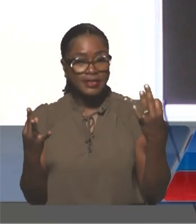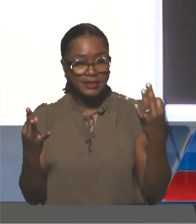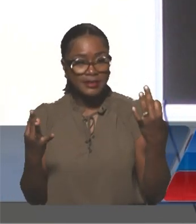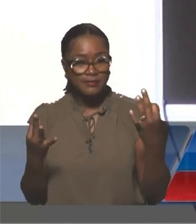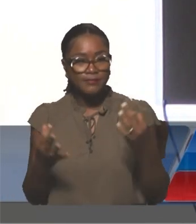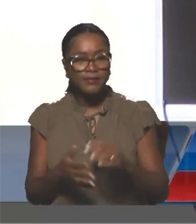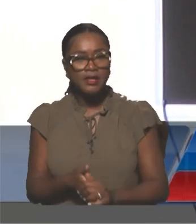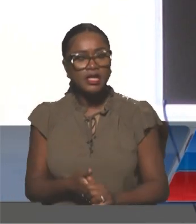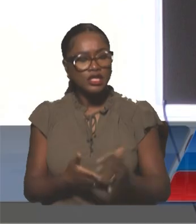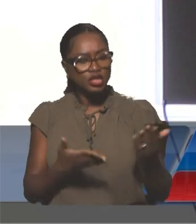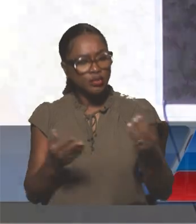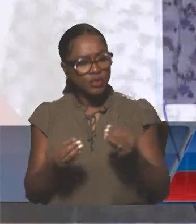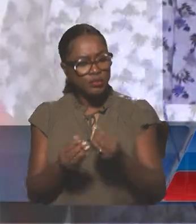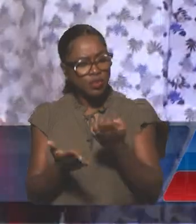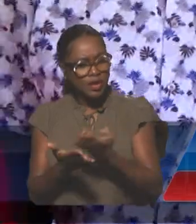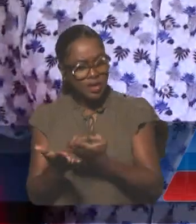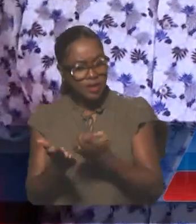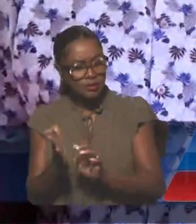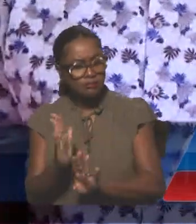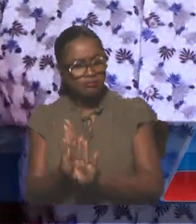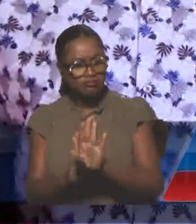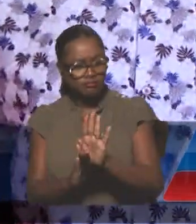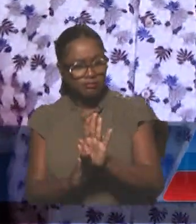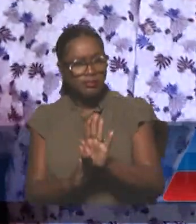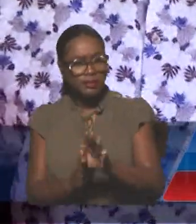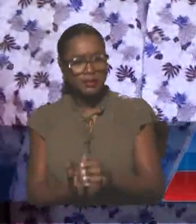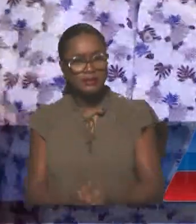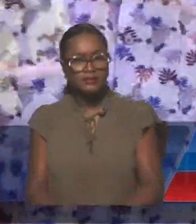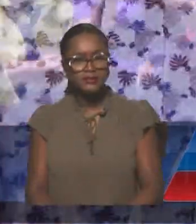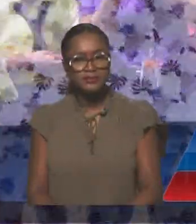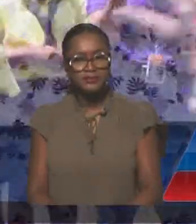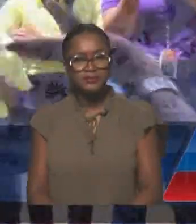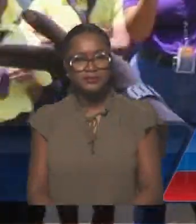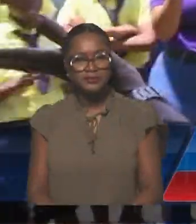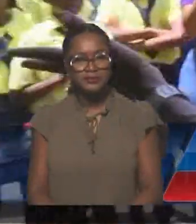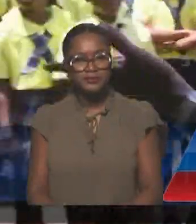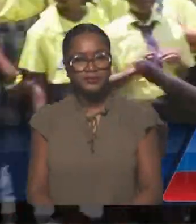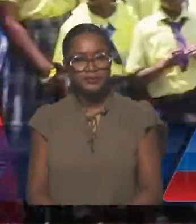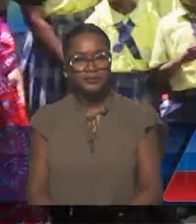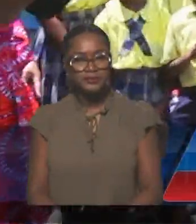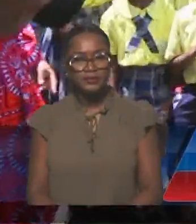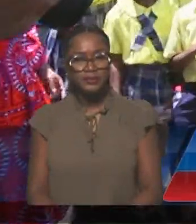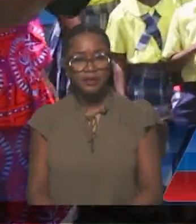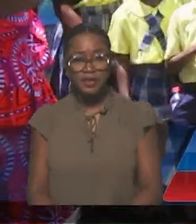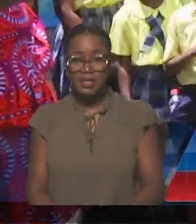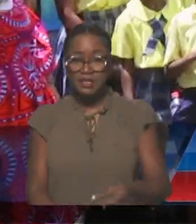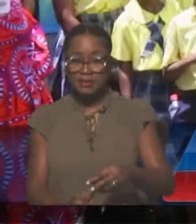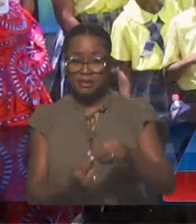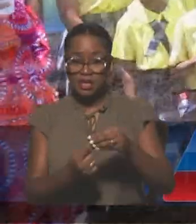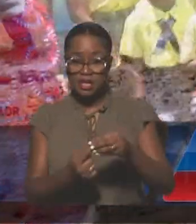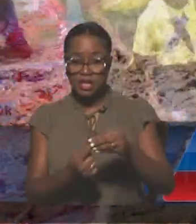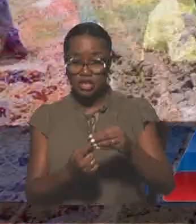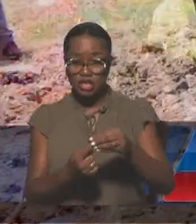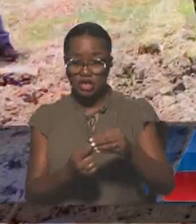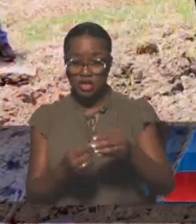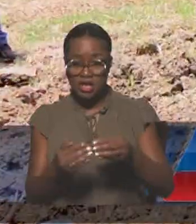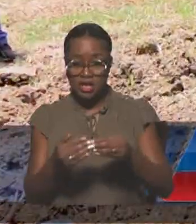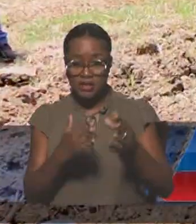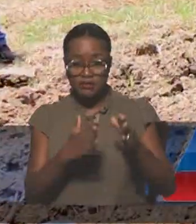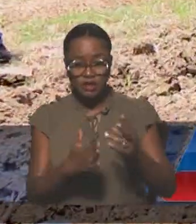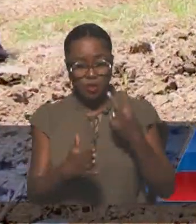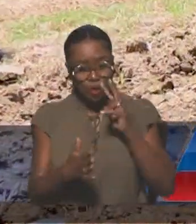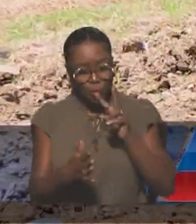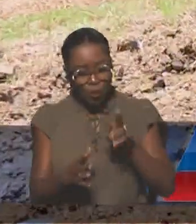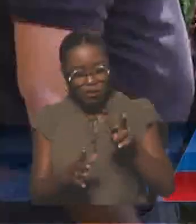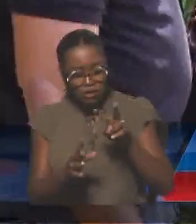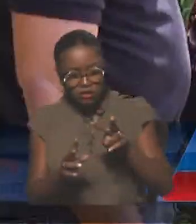only economic development to our community. Special advisor Dr. John Allain explained that the plans will be monitored over a